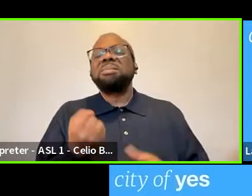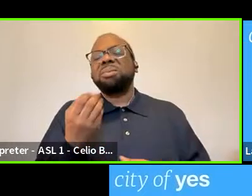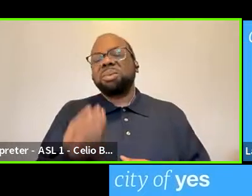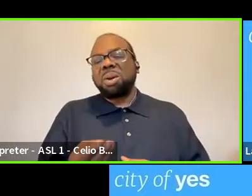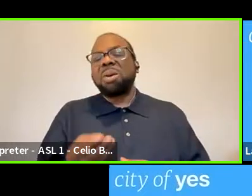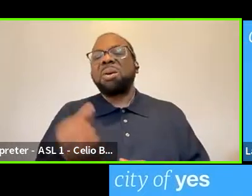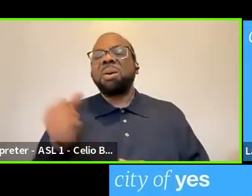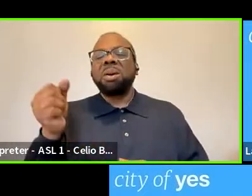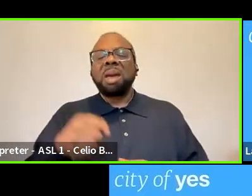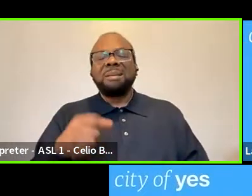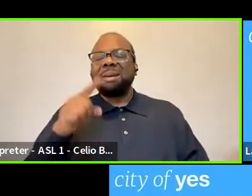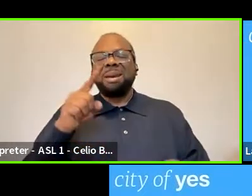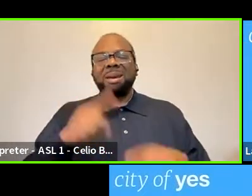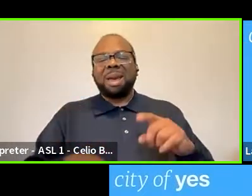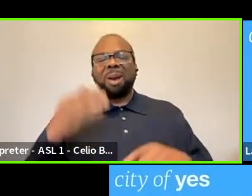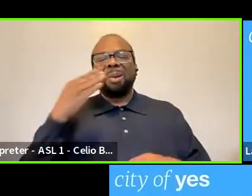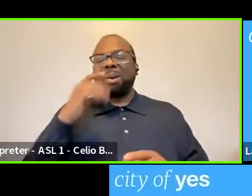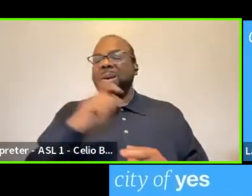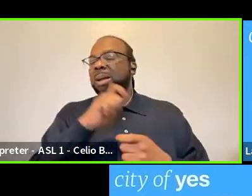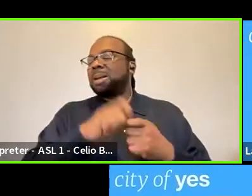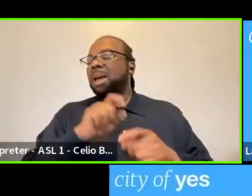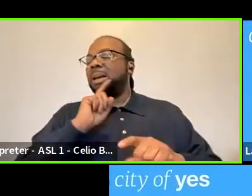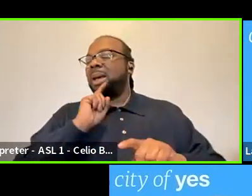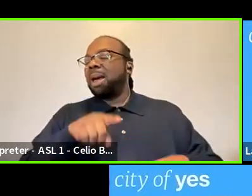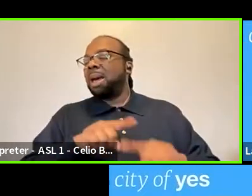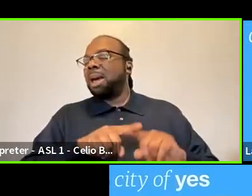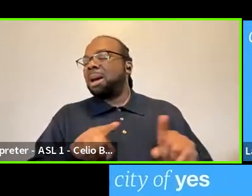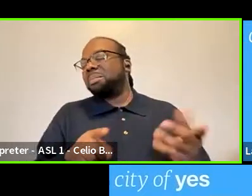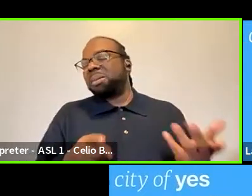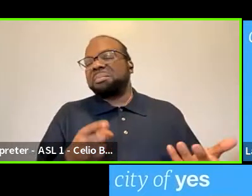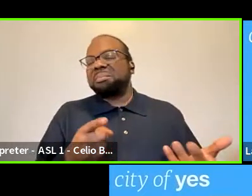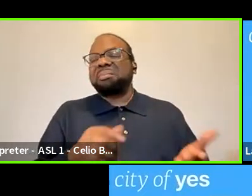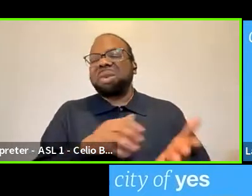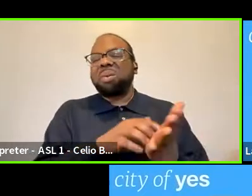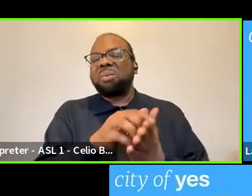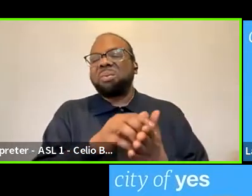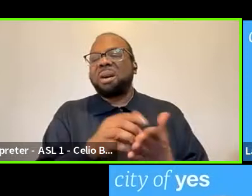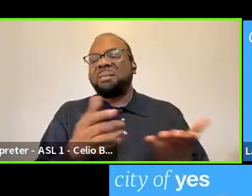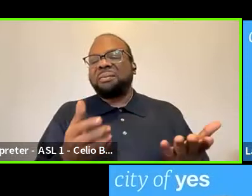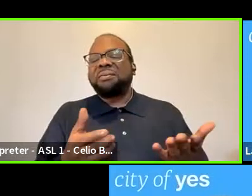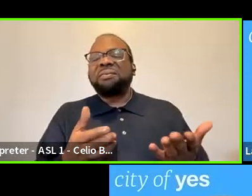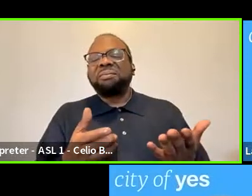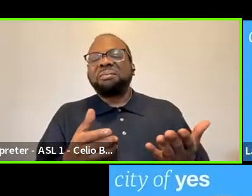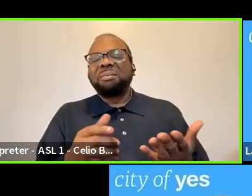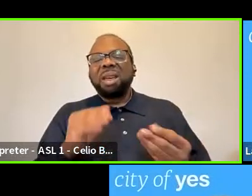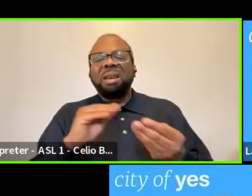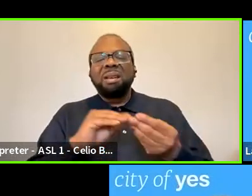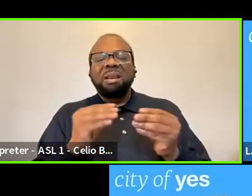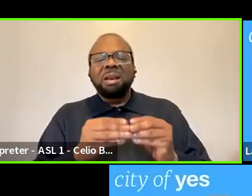yes, we can't know exactly what the answer will be, but that was just a rough estimate prepared by EDC.